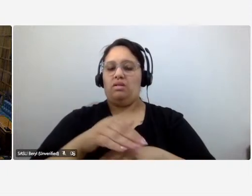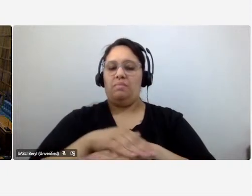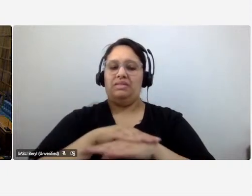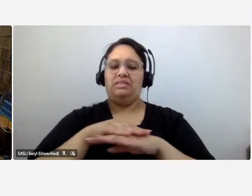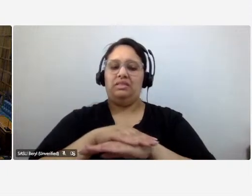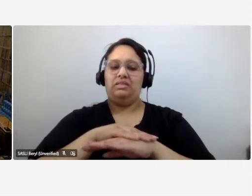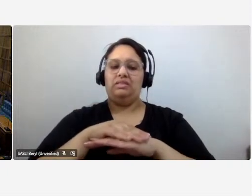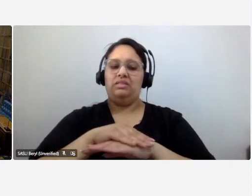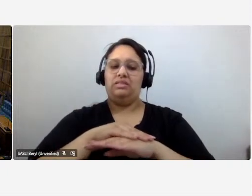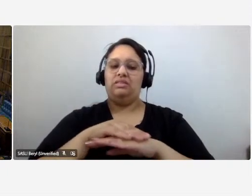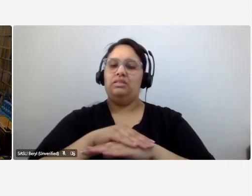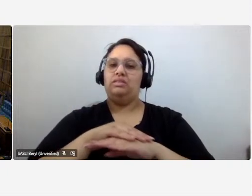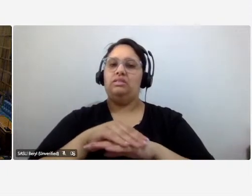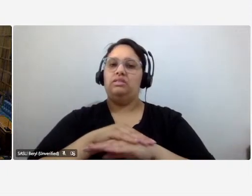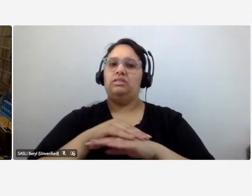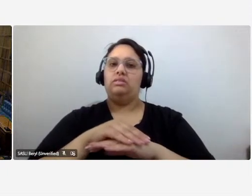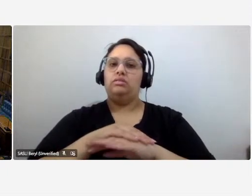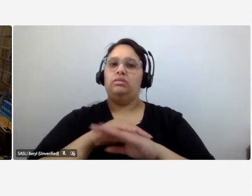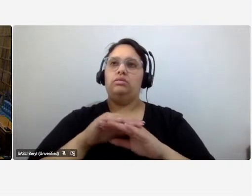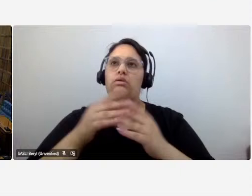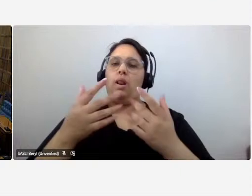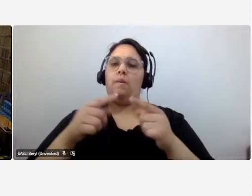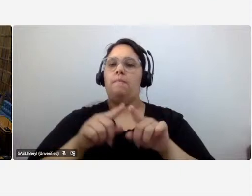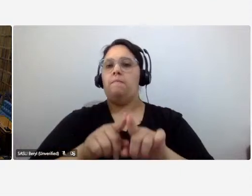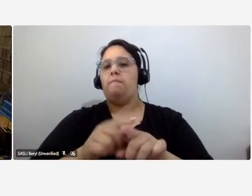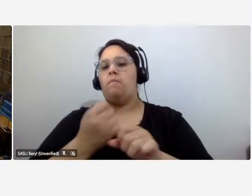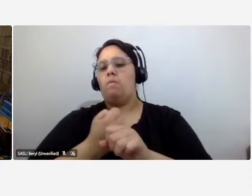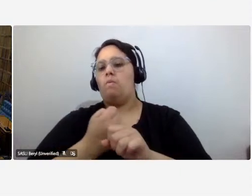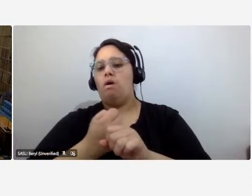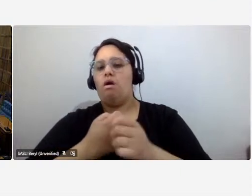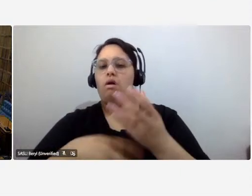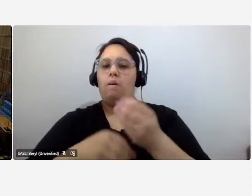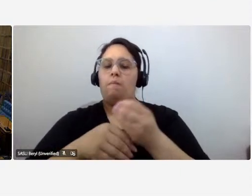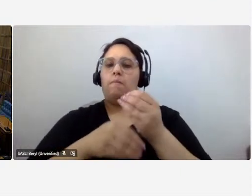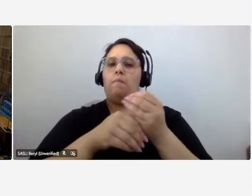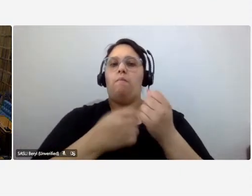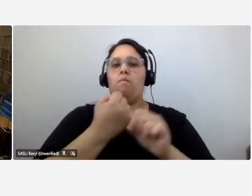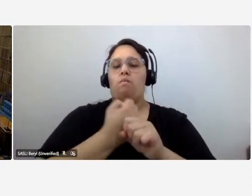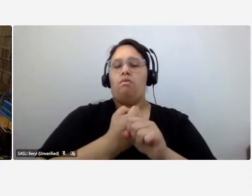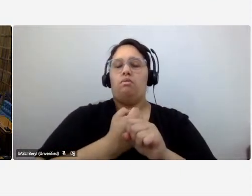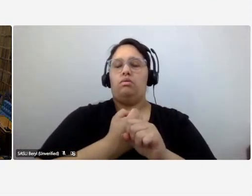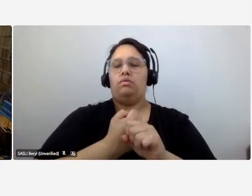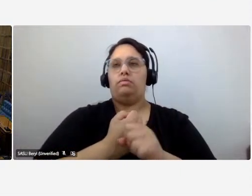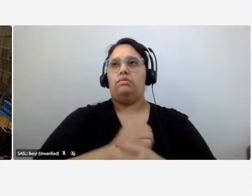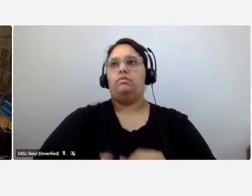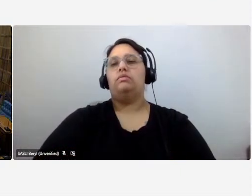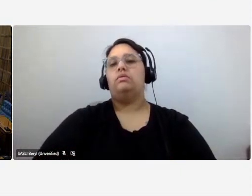to supplement or complement this work that